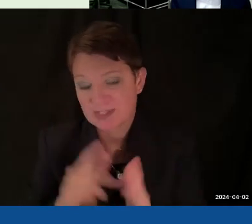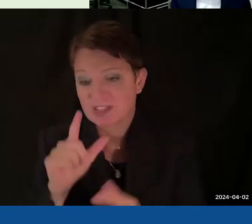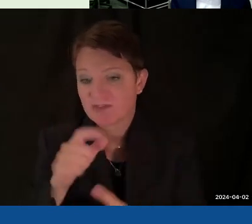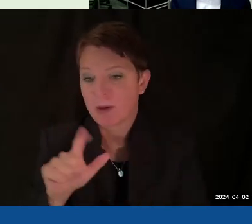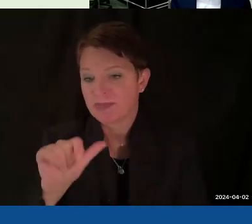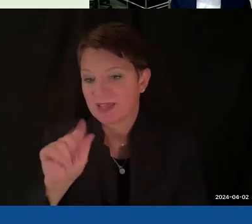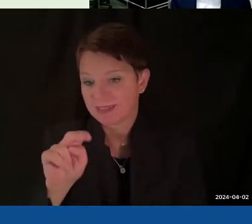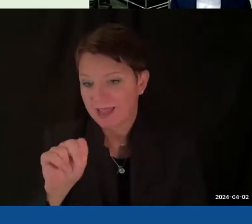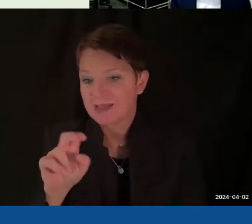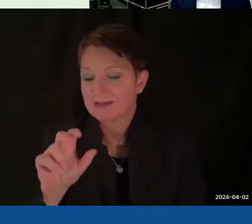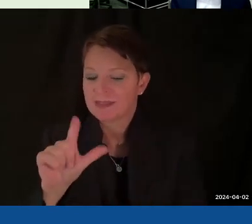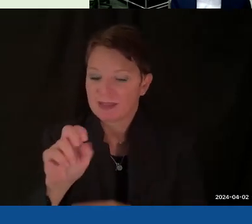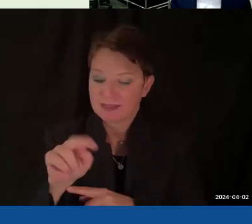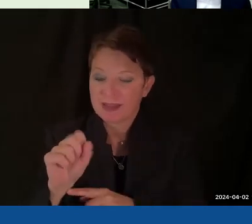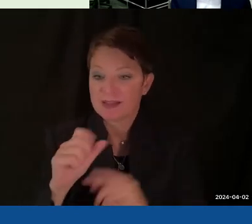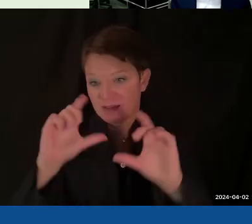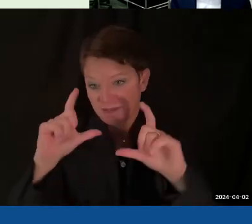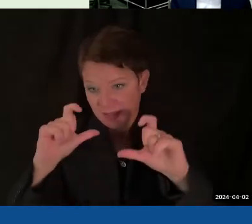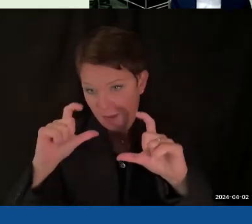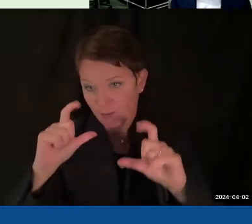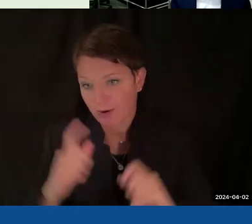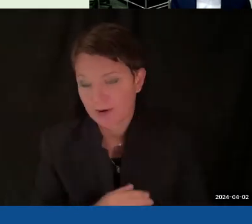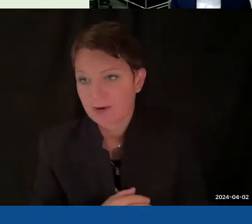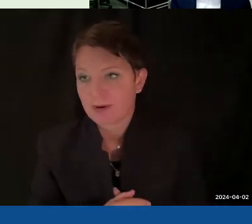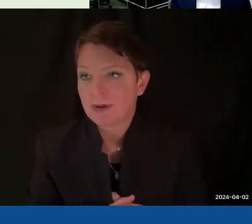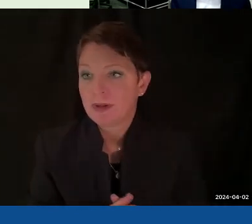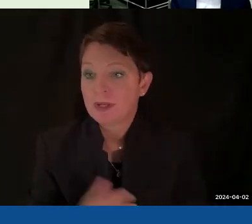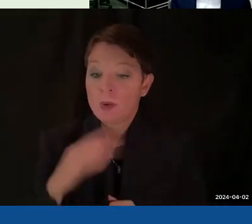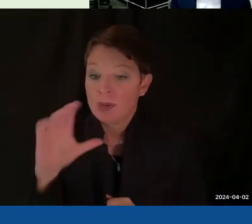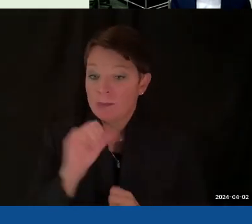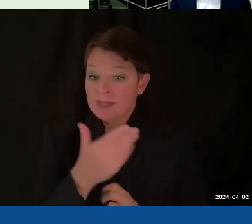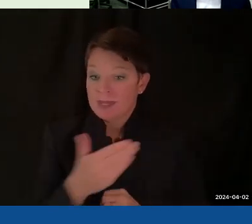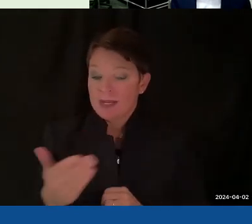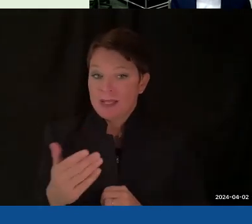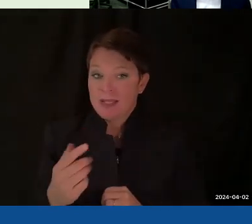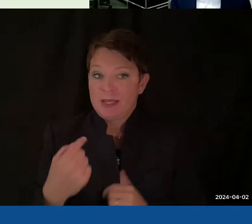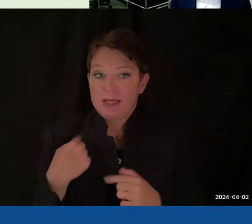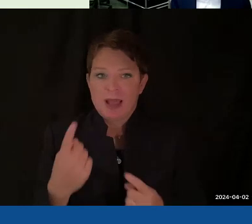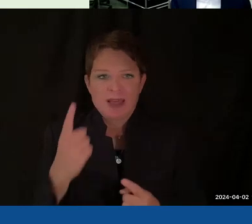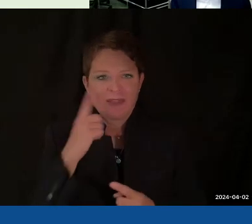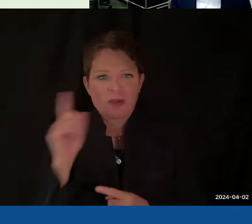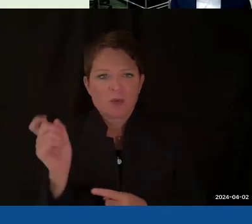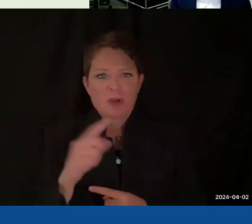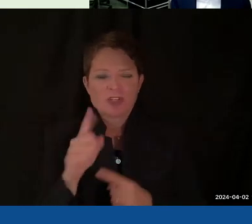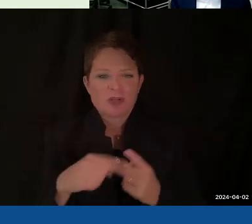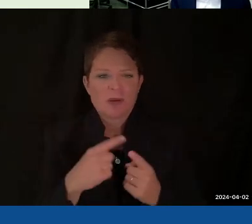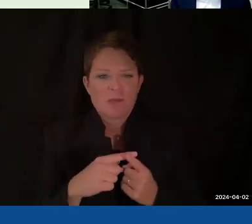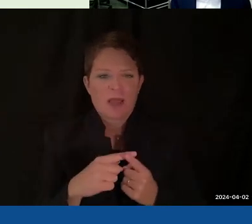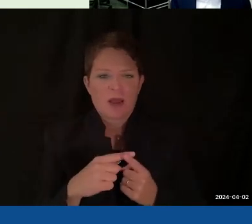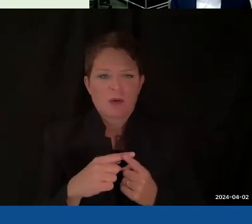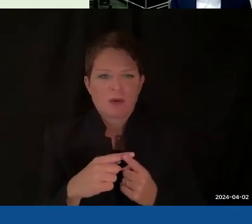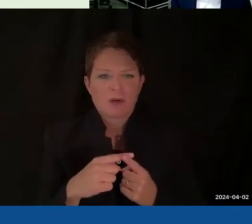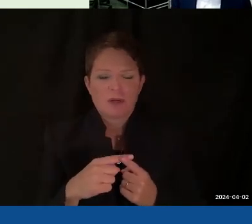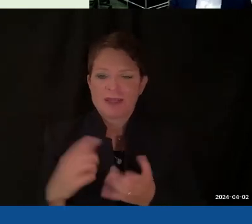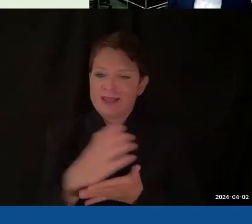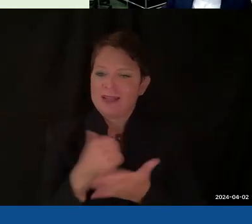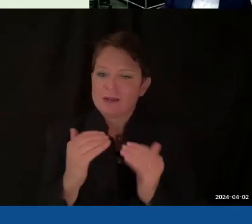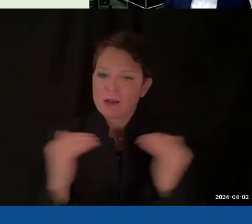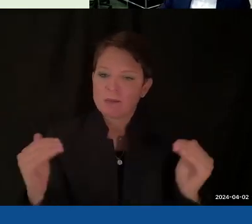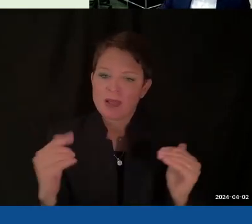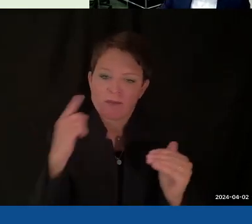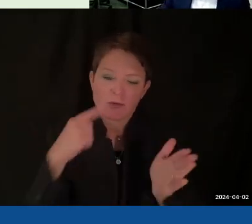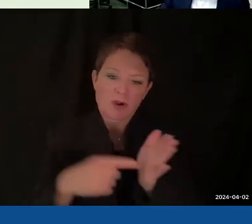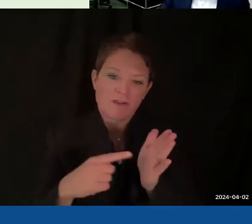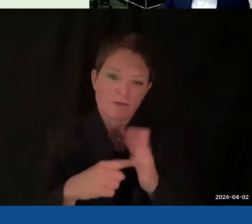All right, thank you. Did we miss anything? I think there was a question on income levels for the